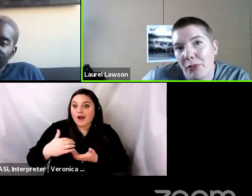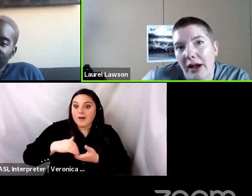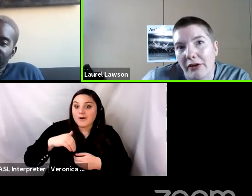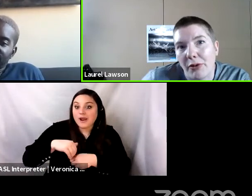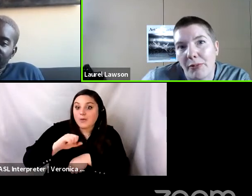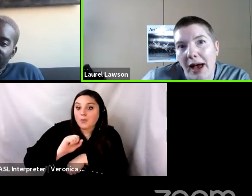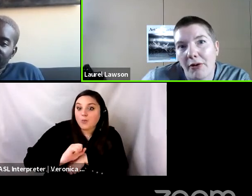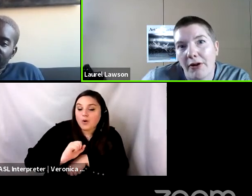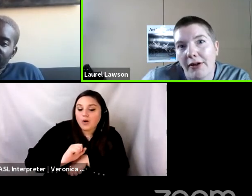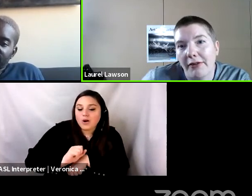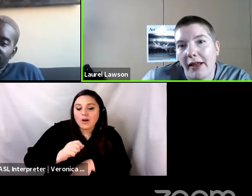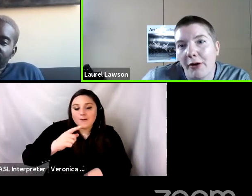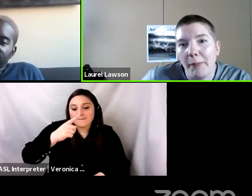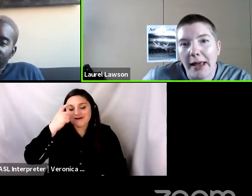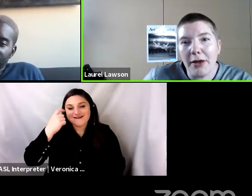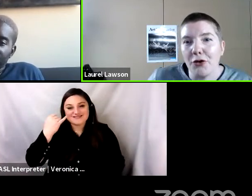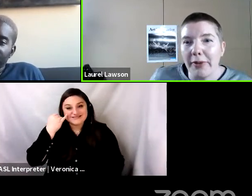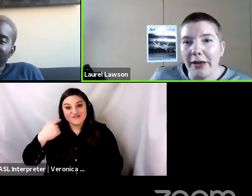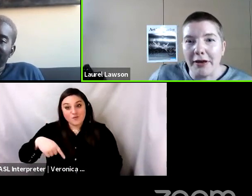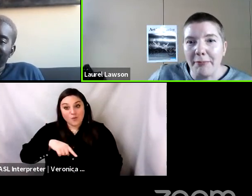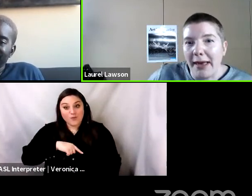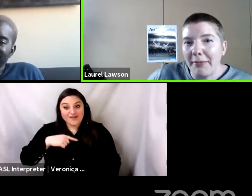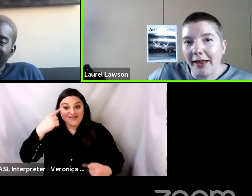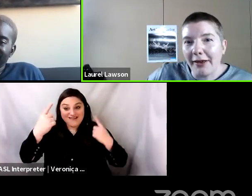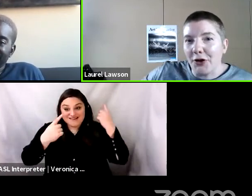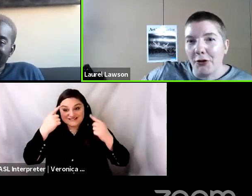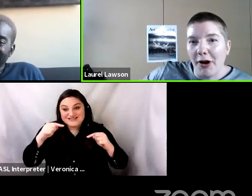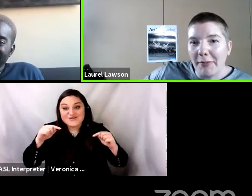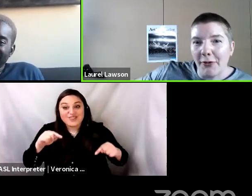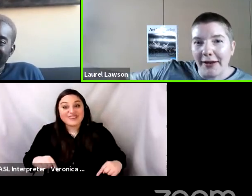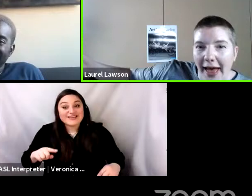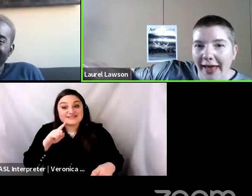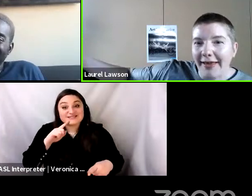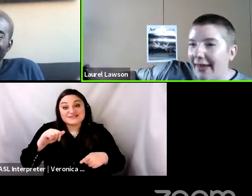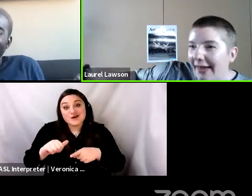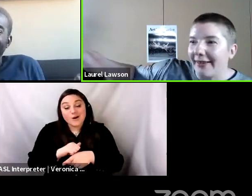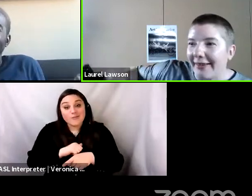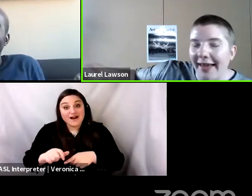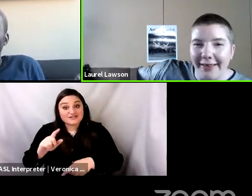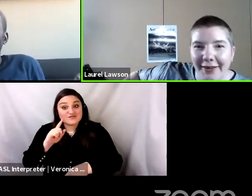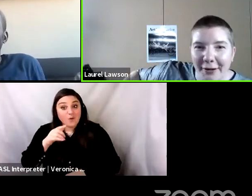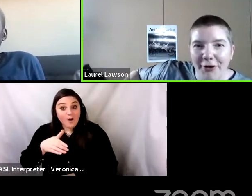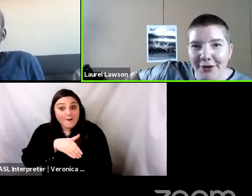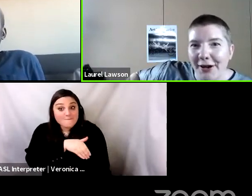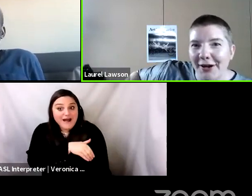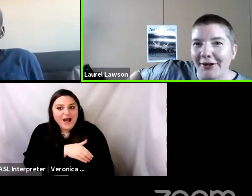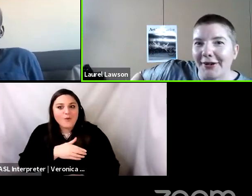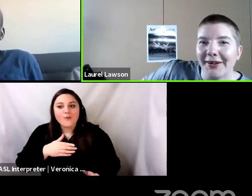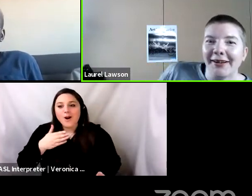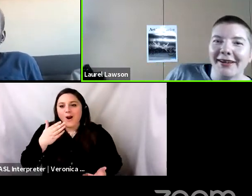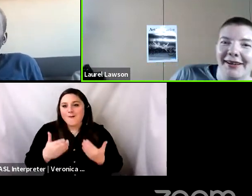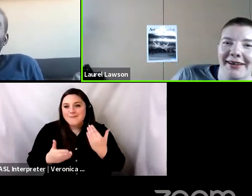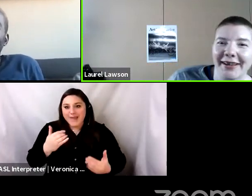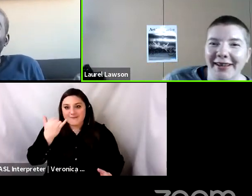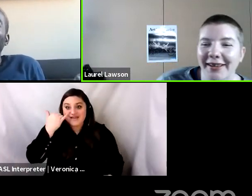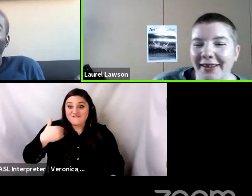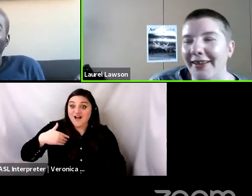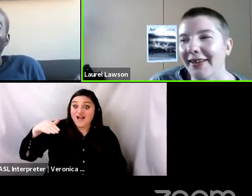that this is a practice with power, it's like, well, maybe you're busy. Maybe like you don't want me going, hey, Kayla, come over here.